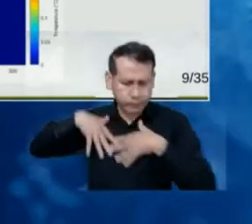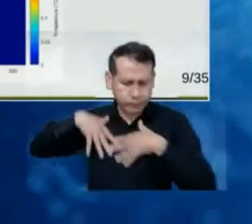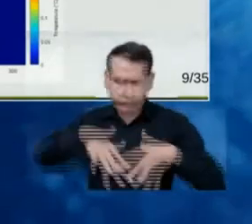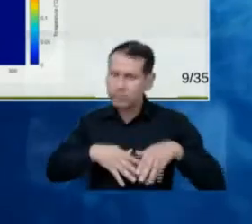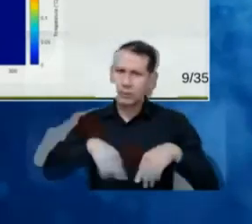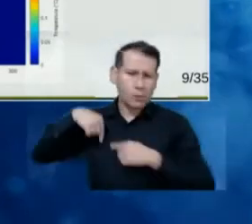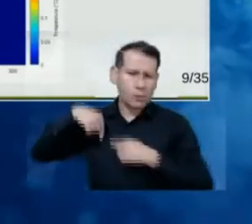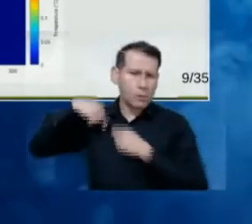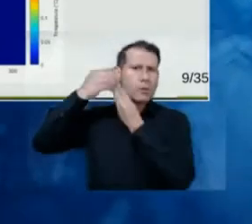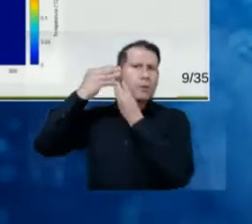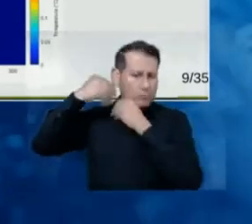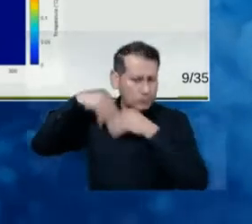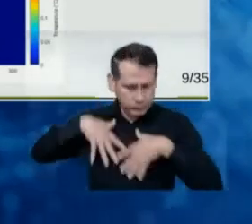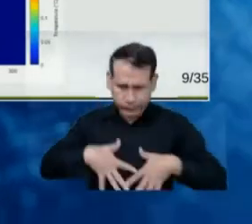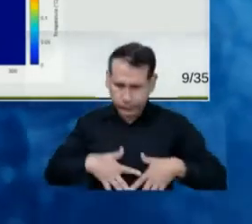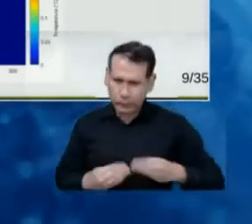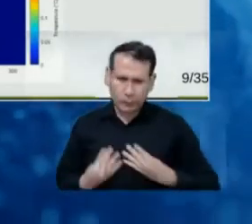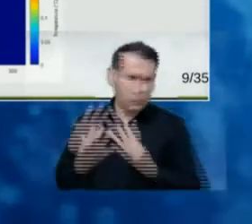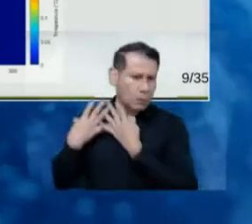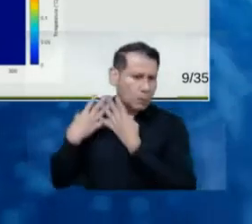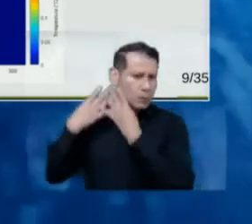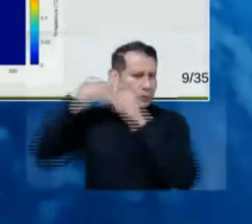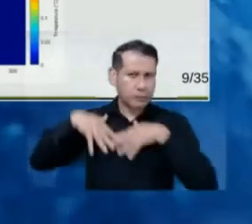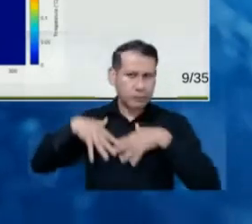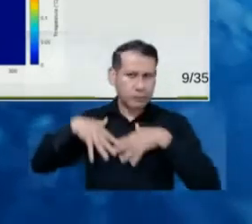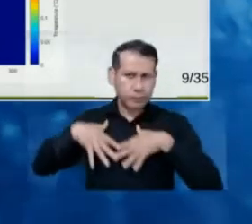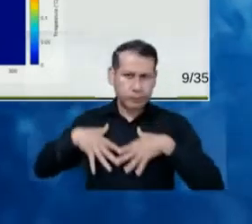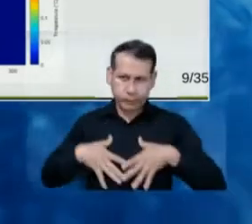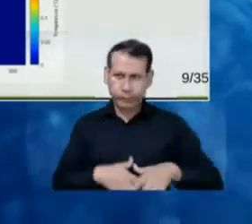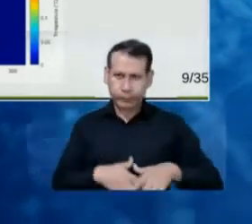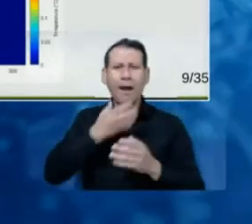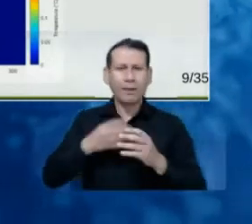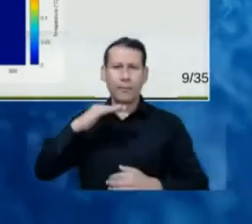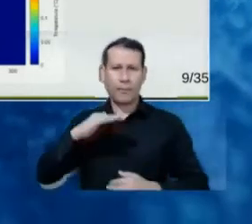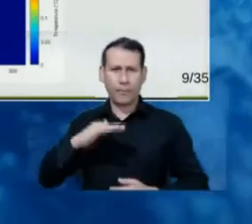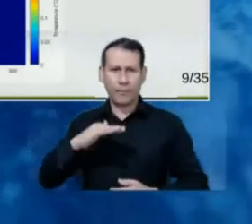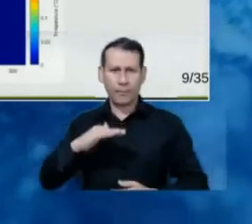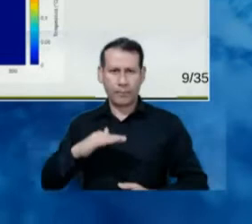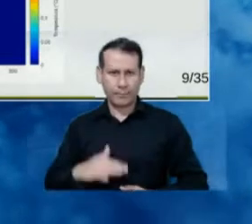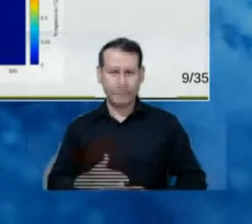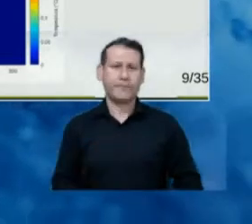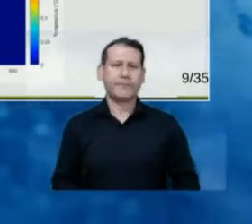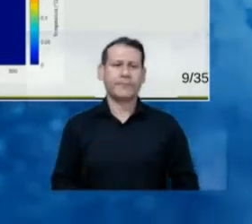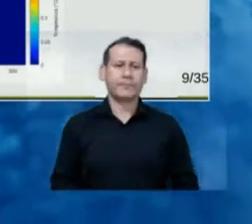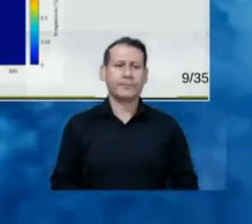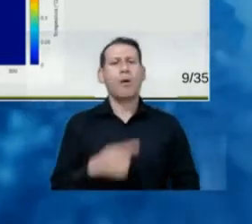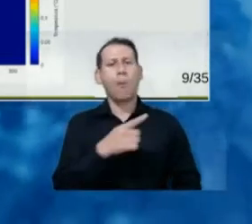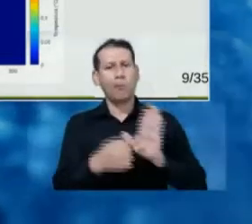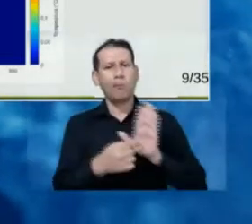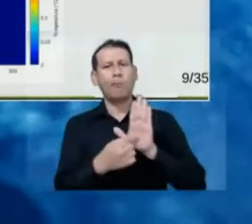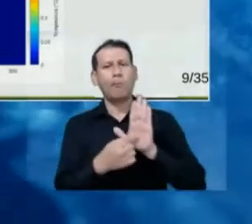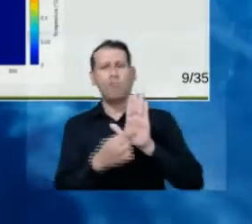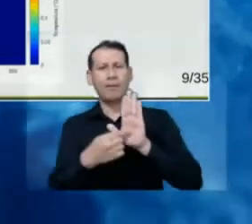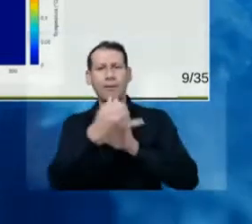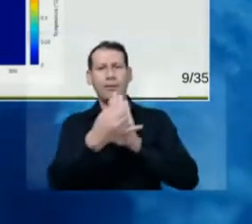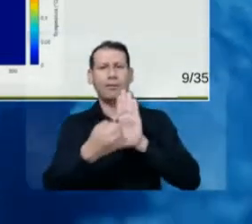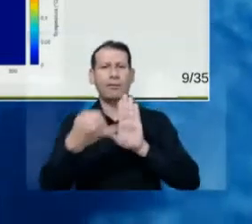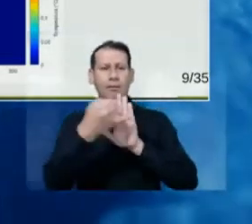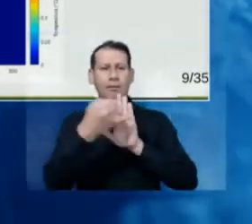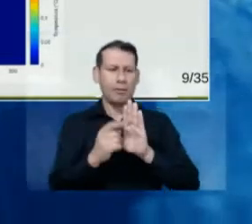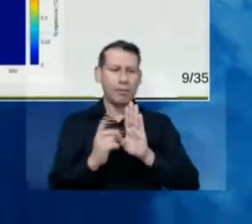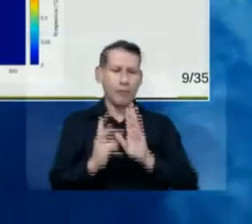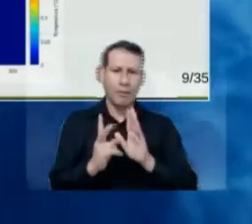the interaction of thermal effects to the environment. And what we're seeing here is actually some dew